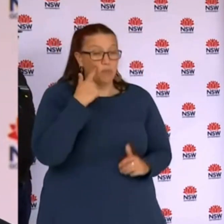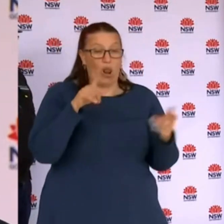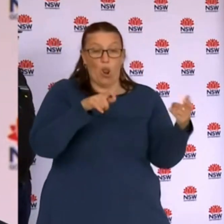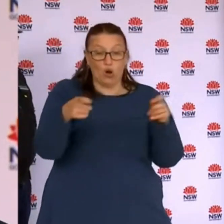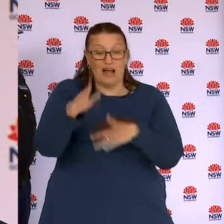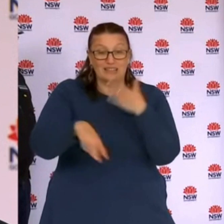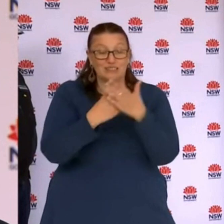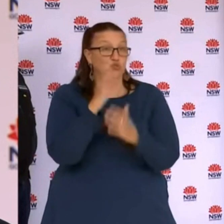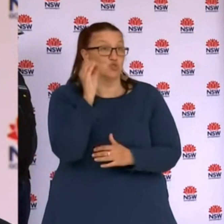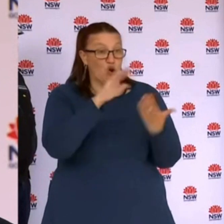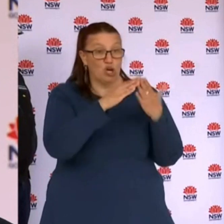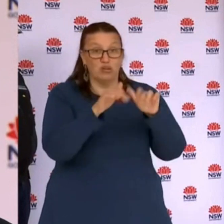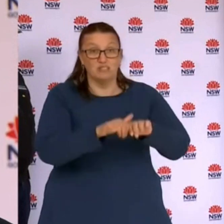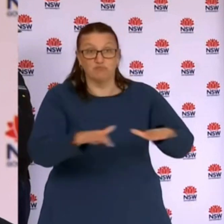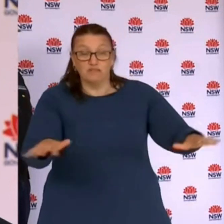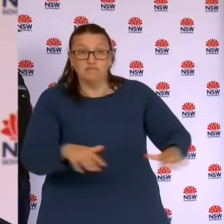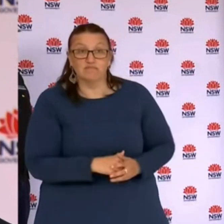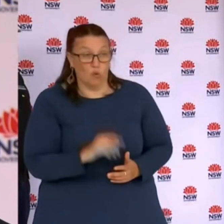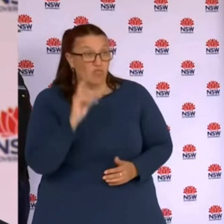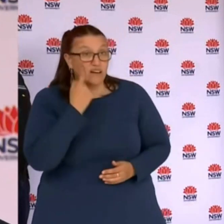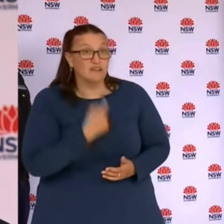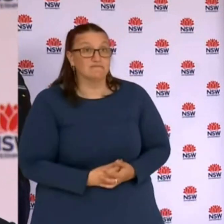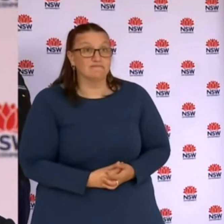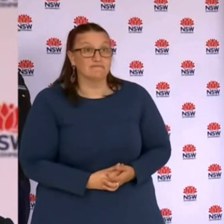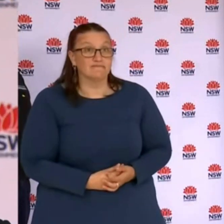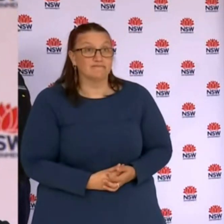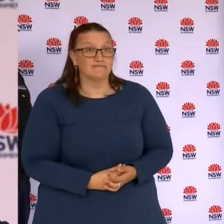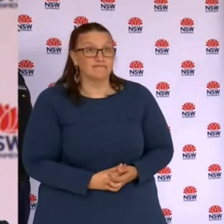reach a state of zero community transmission?